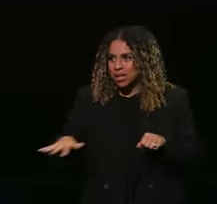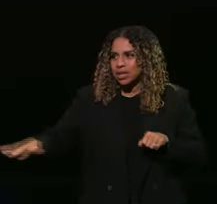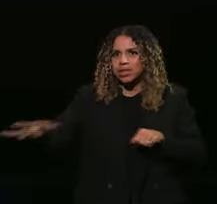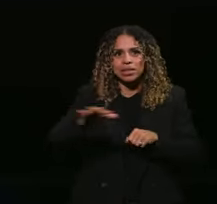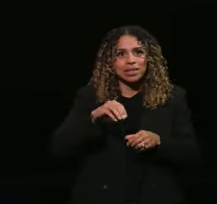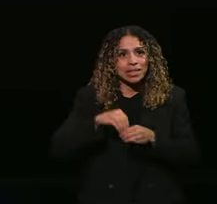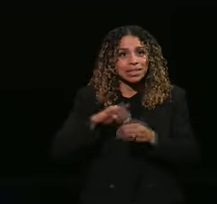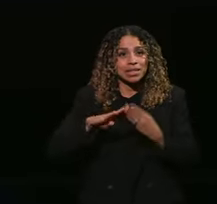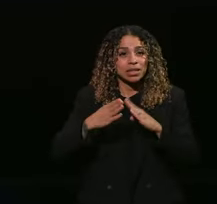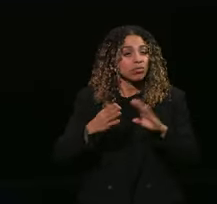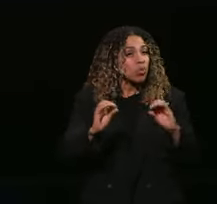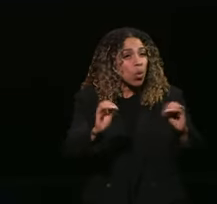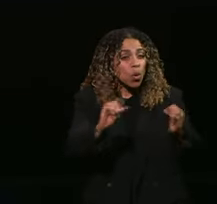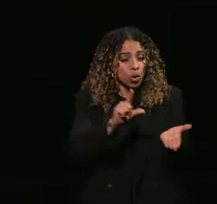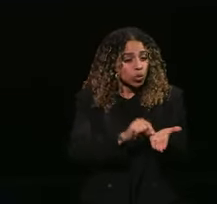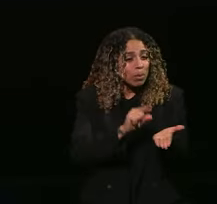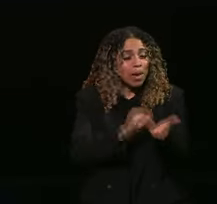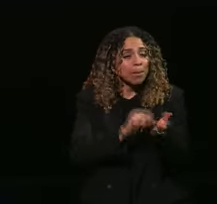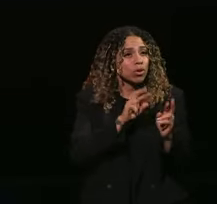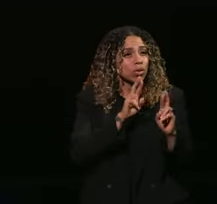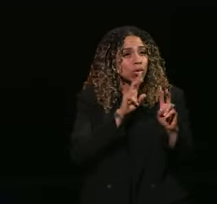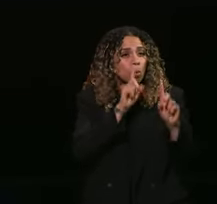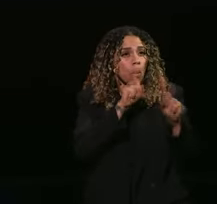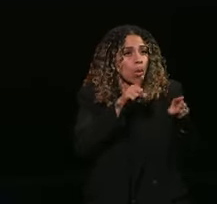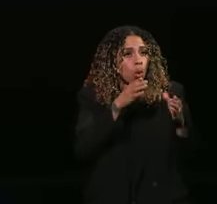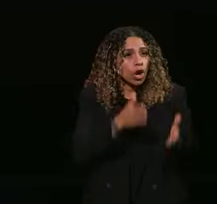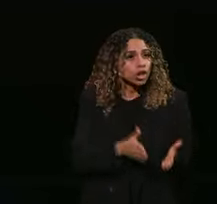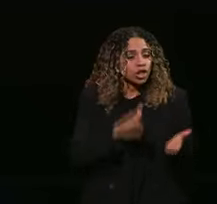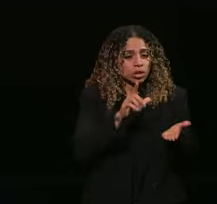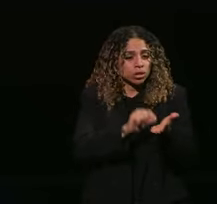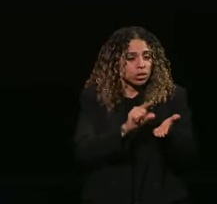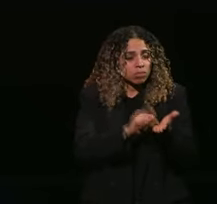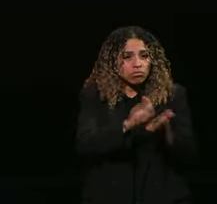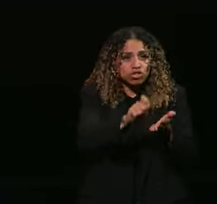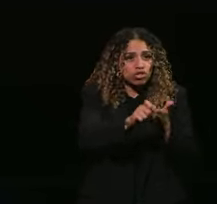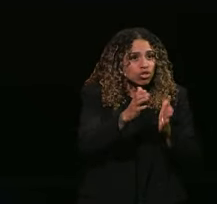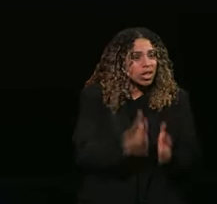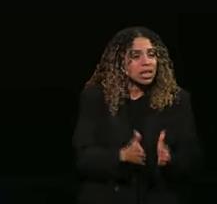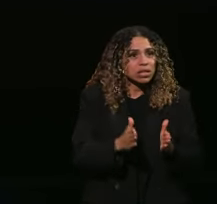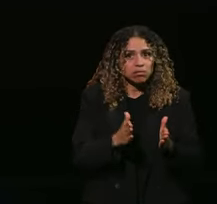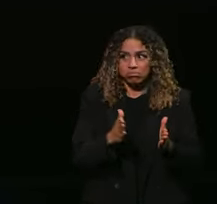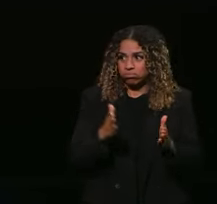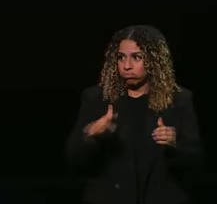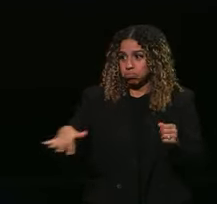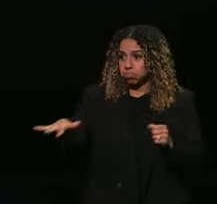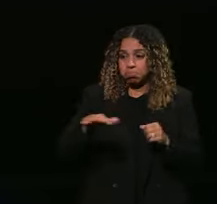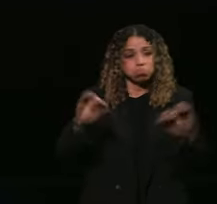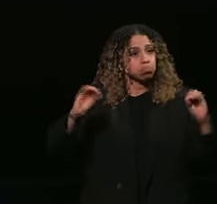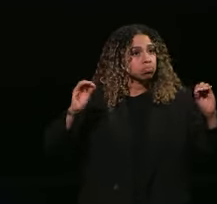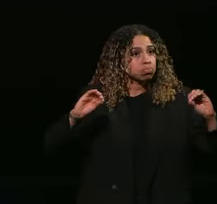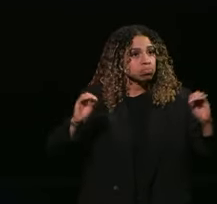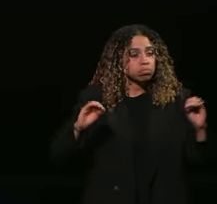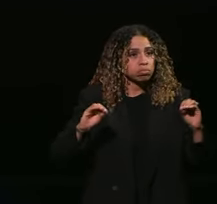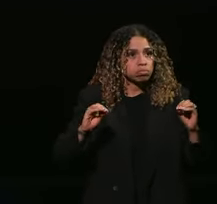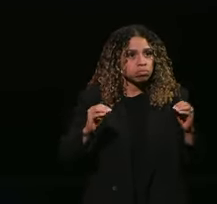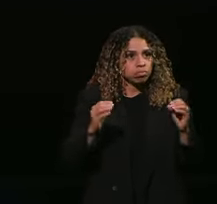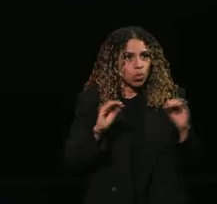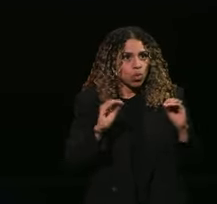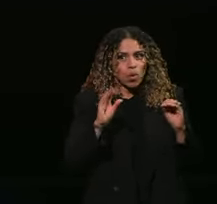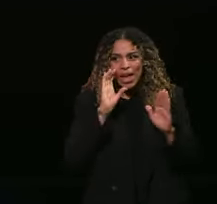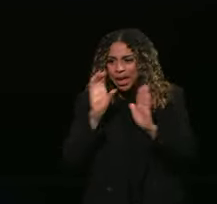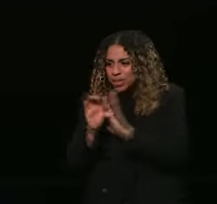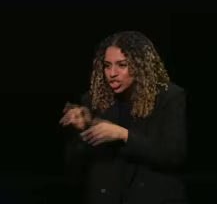journalists in the city at that moment. No one was sending any images out. And the doctors kept working